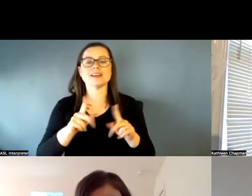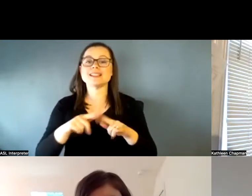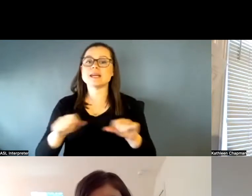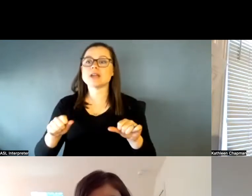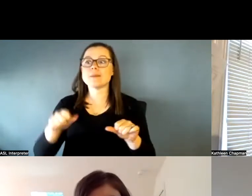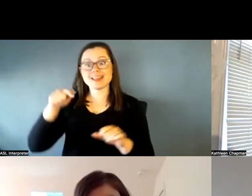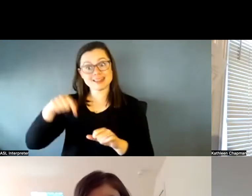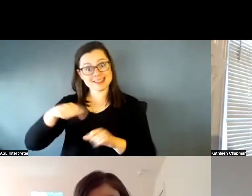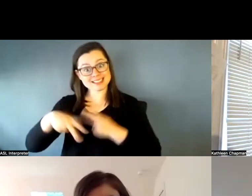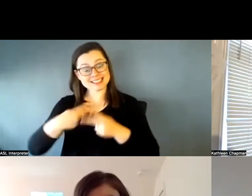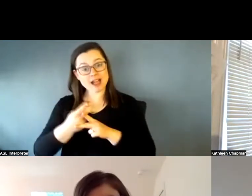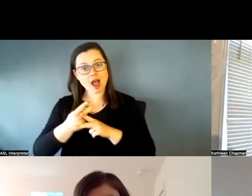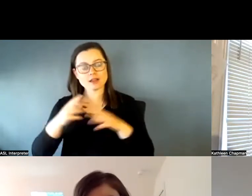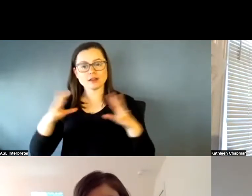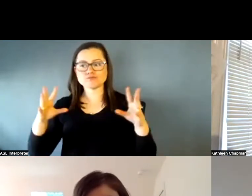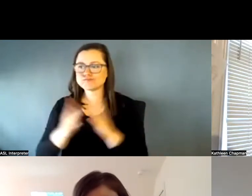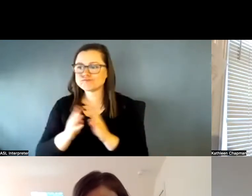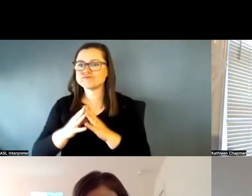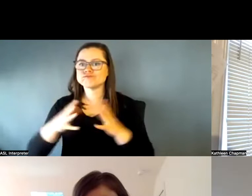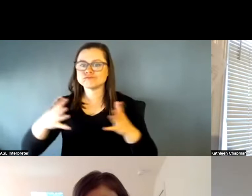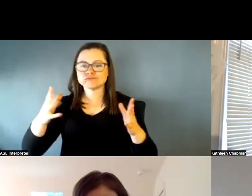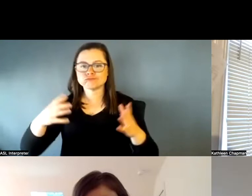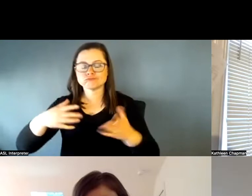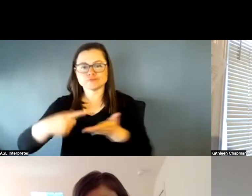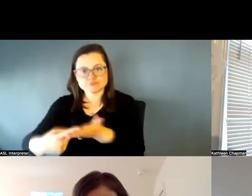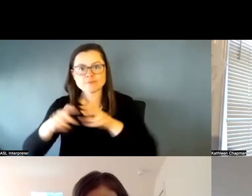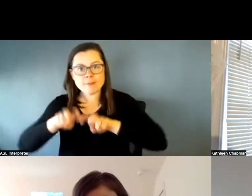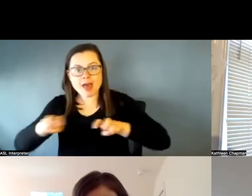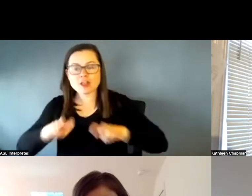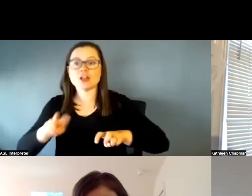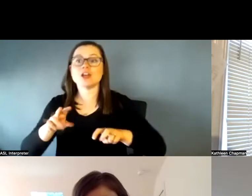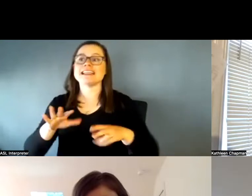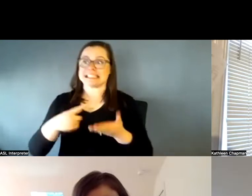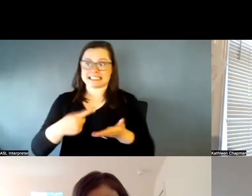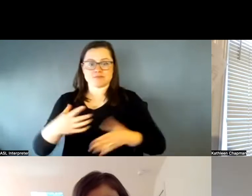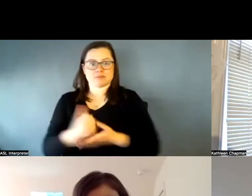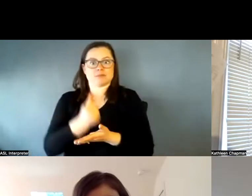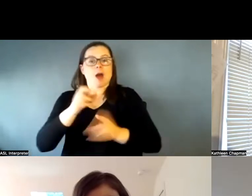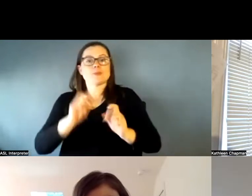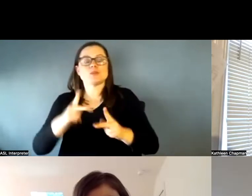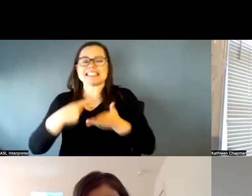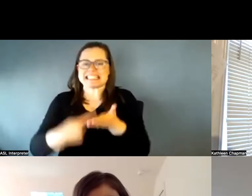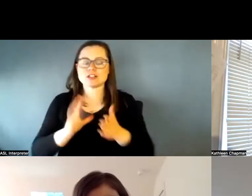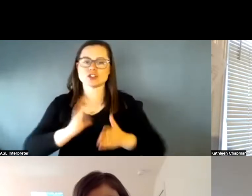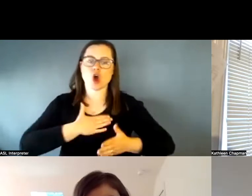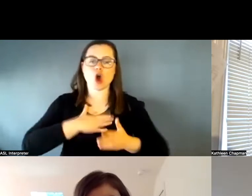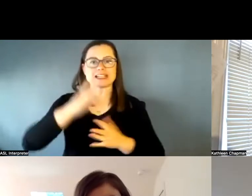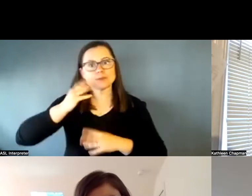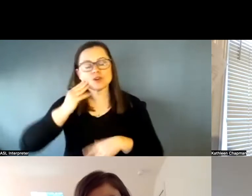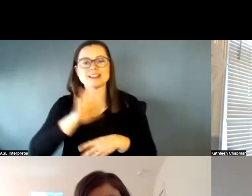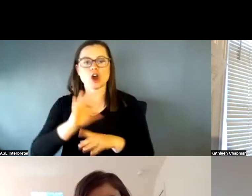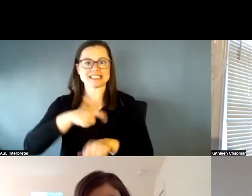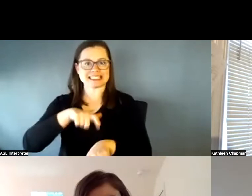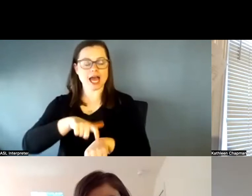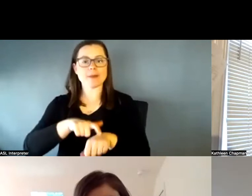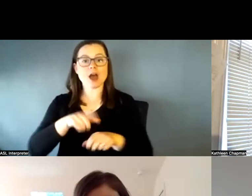to really explore these issues and experiences of our time, and thinking about art as a starting point